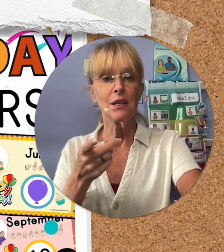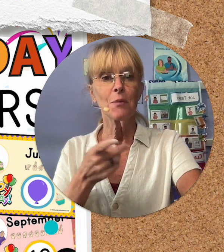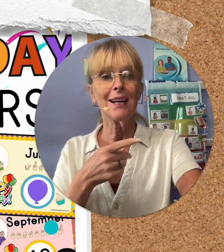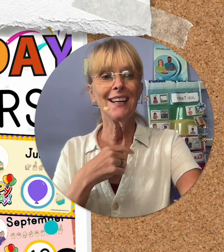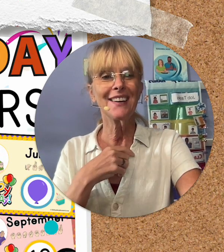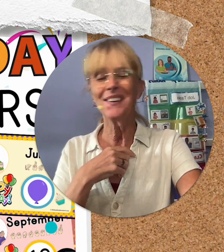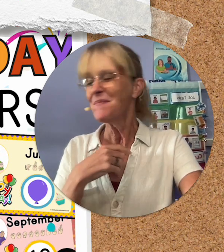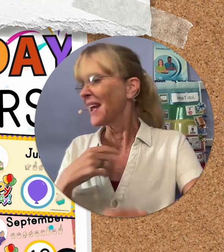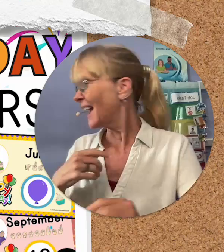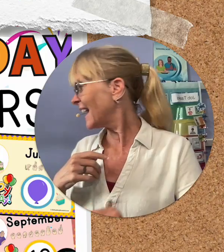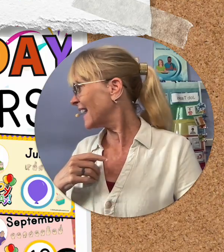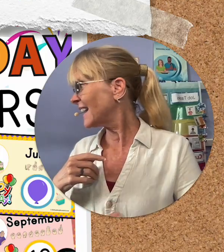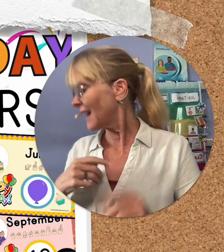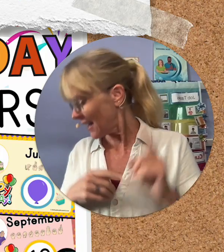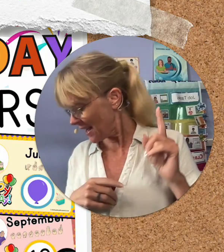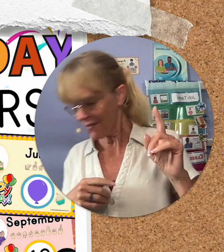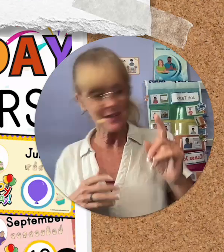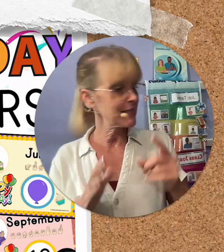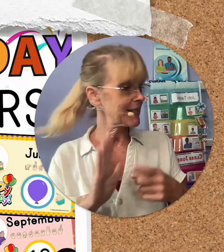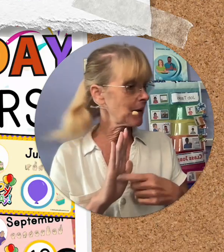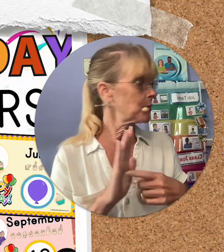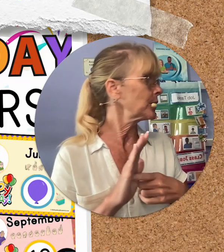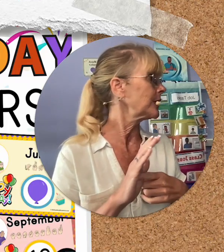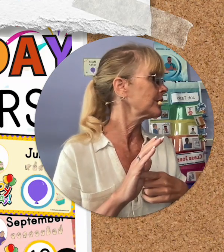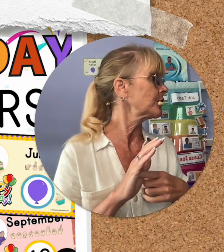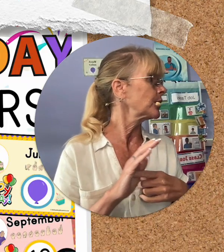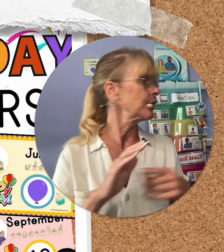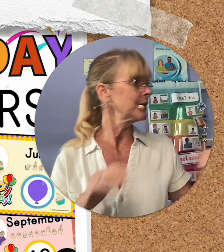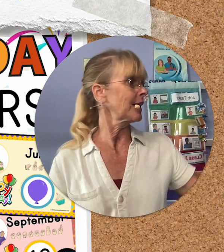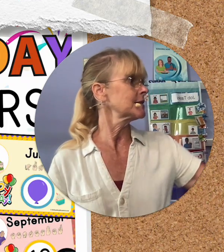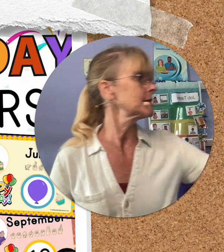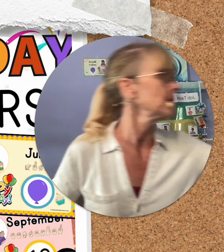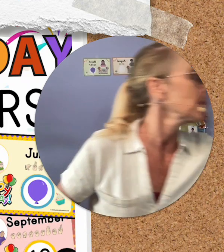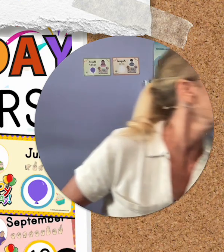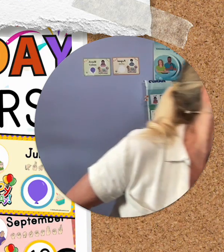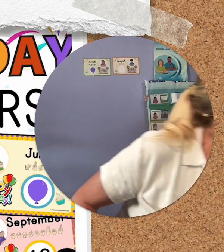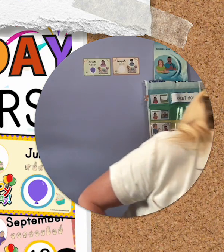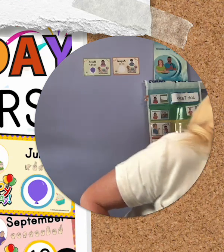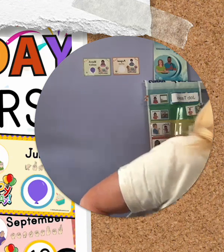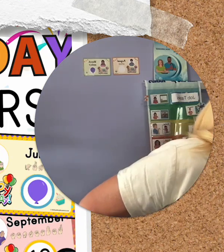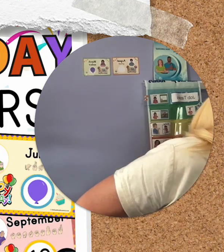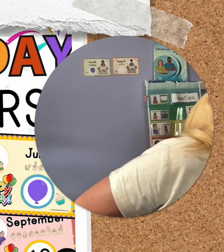can see them right here. And I have an example here for you. Yes.